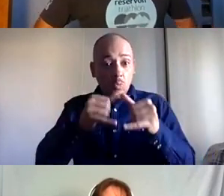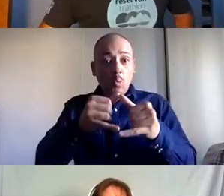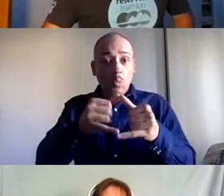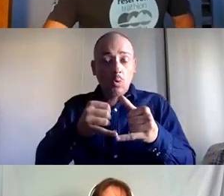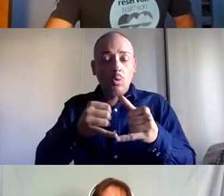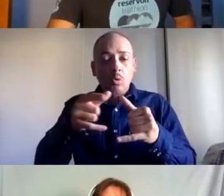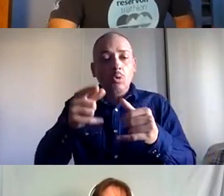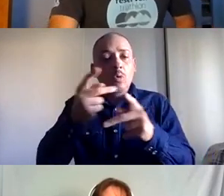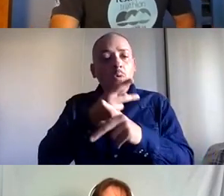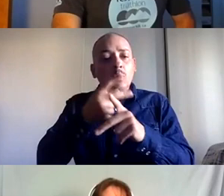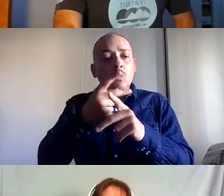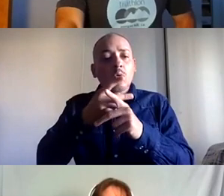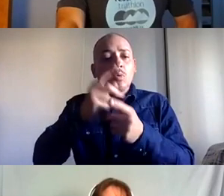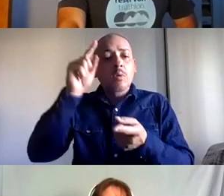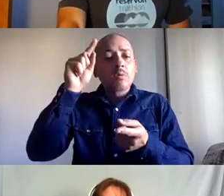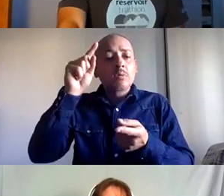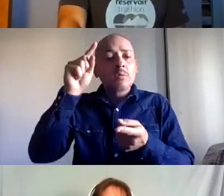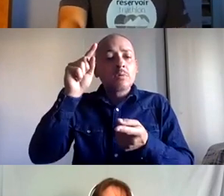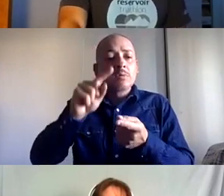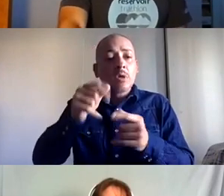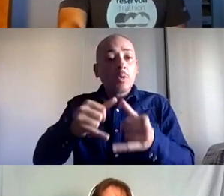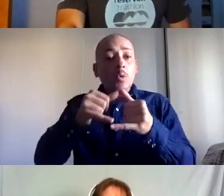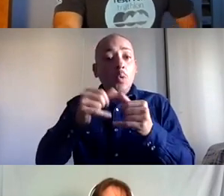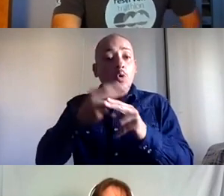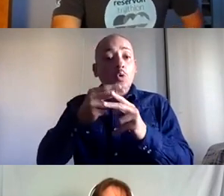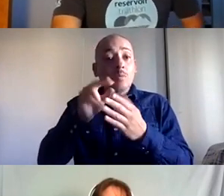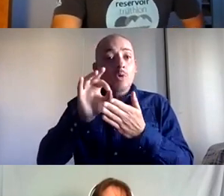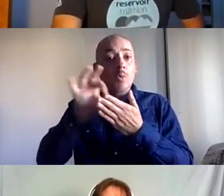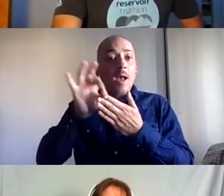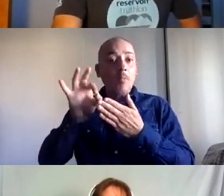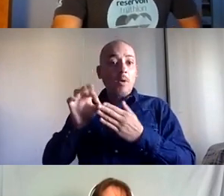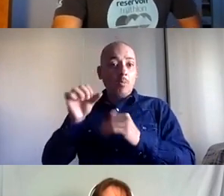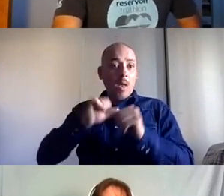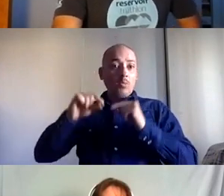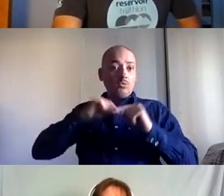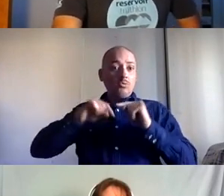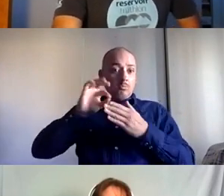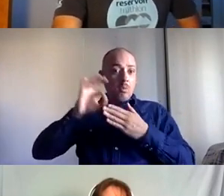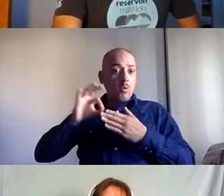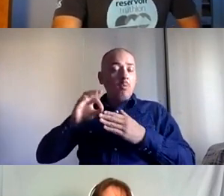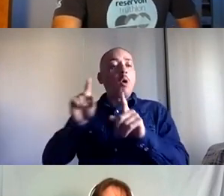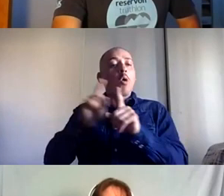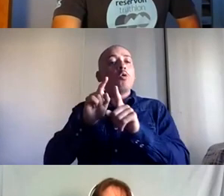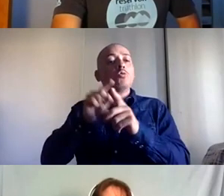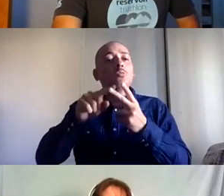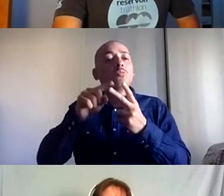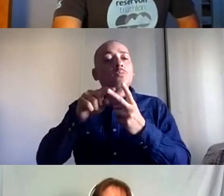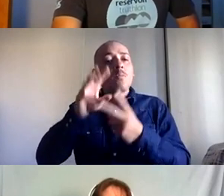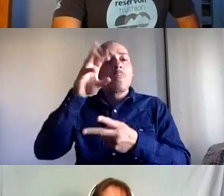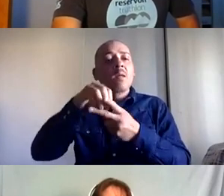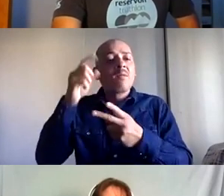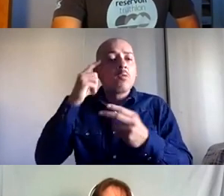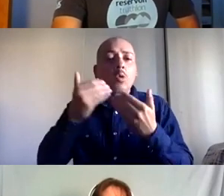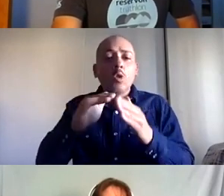You compute the discount reward by going backwards, basically. It also accounts for loss. So that's where